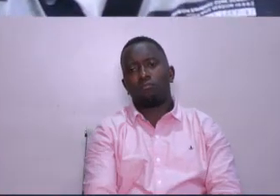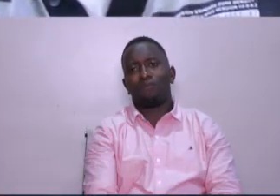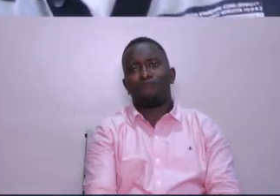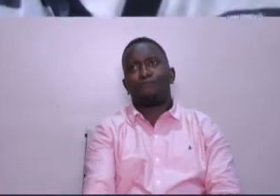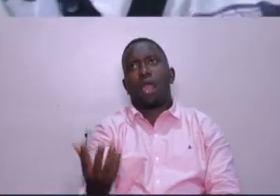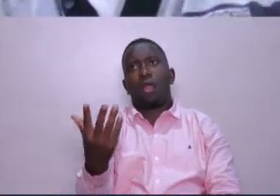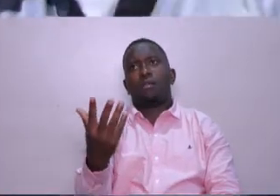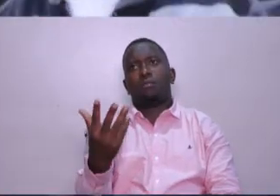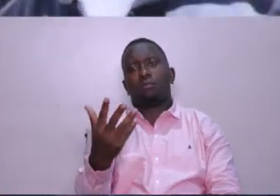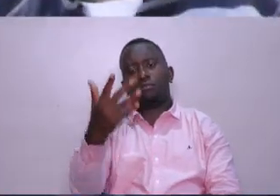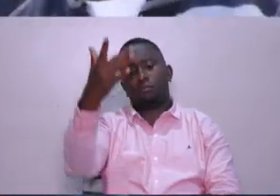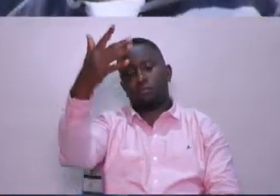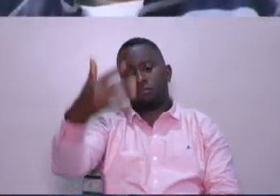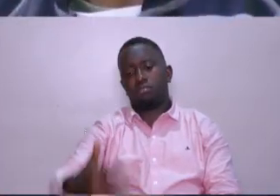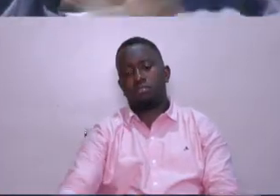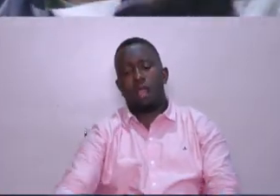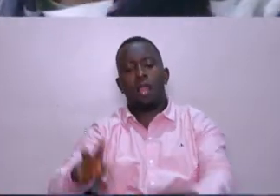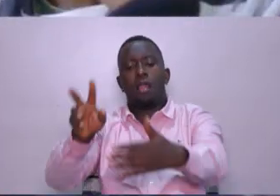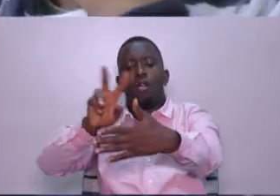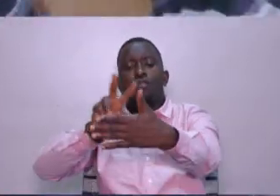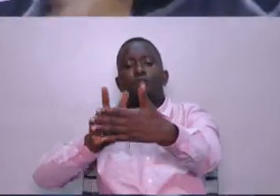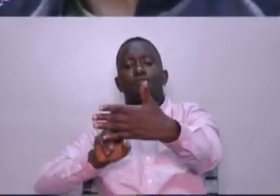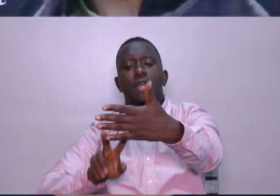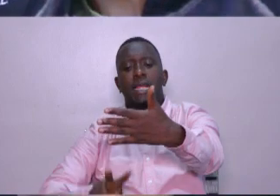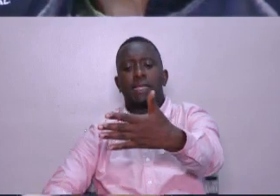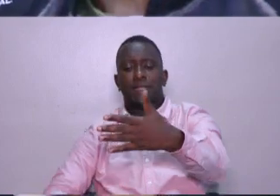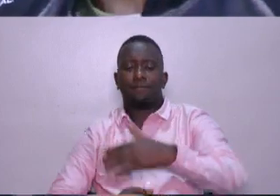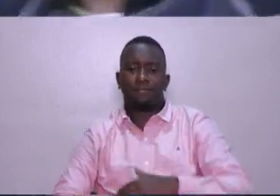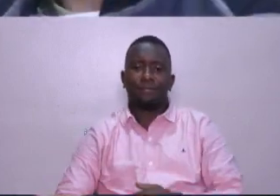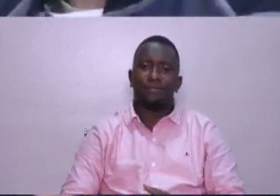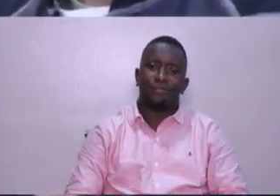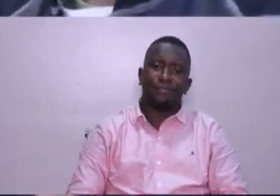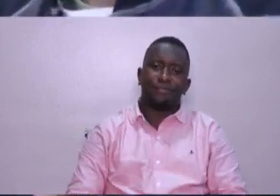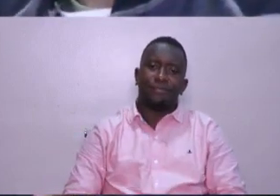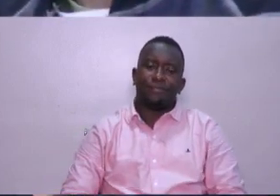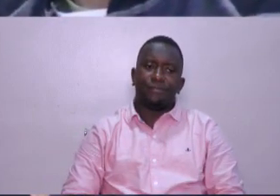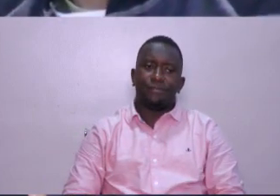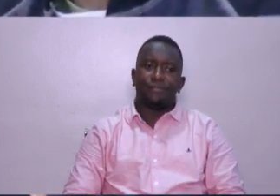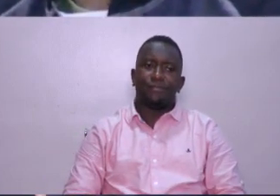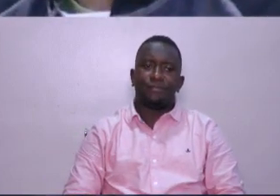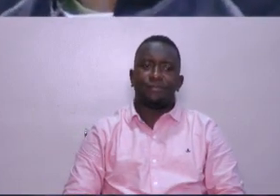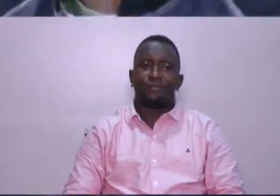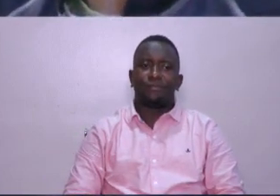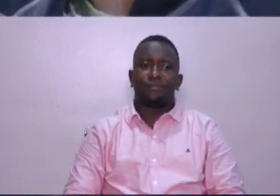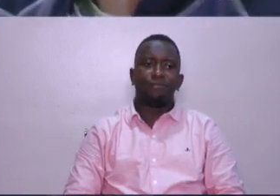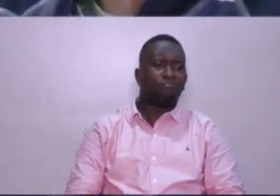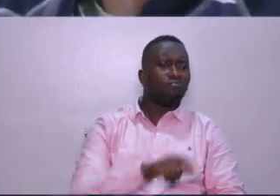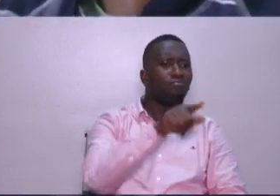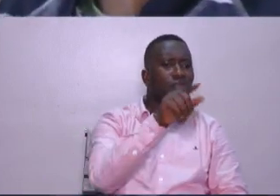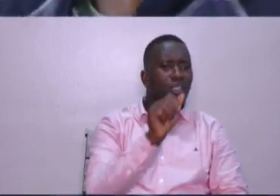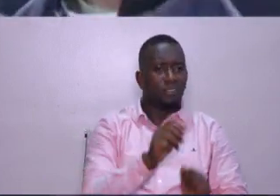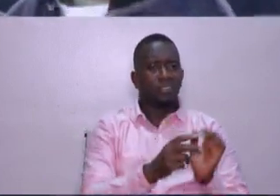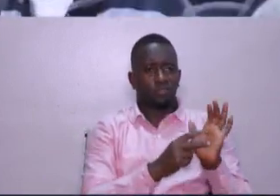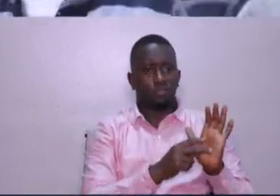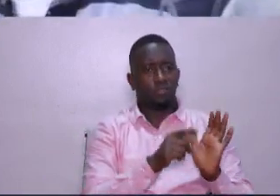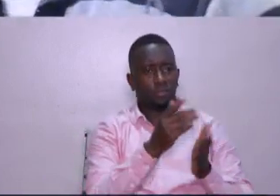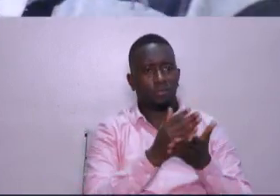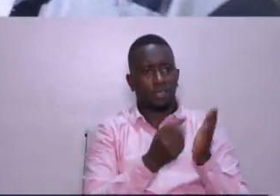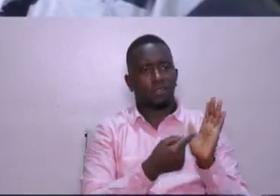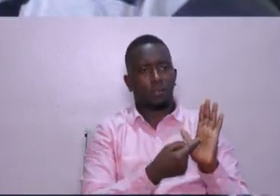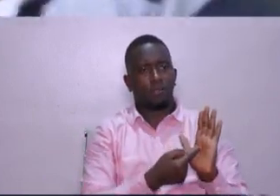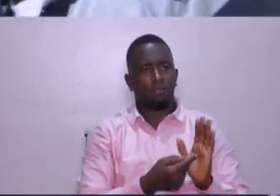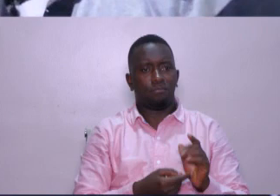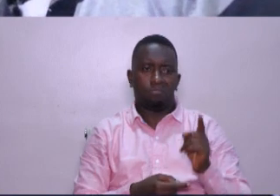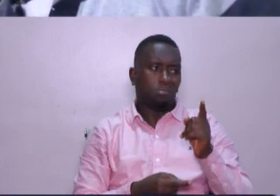opens up a window where they can see. Where they can read. Oh, wow. Yeah, it can show you something.